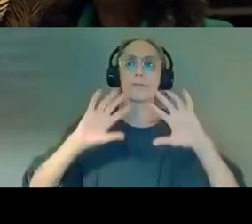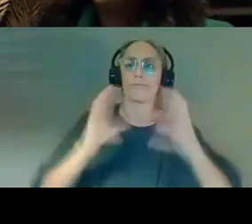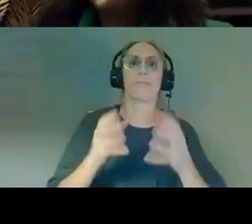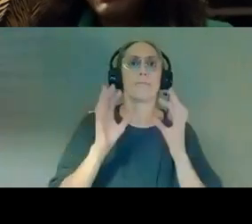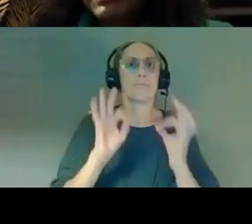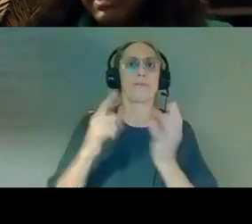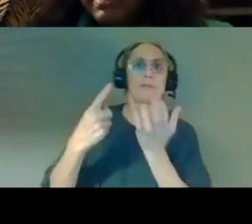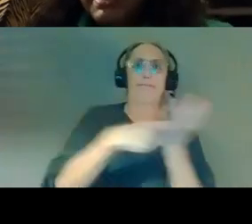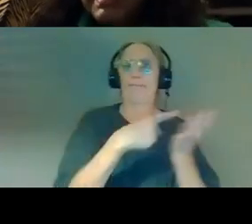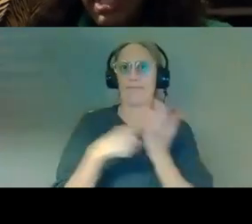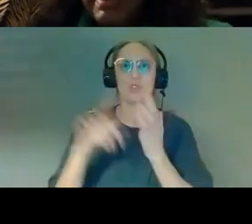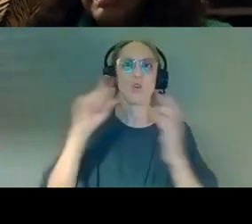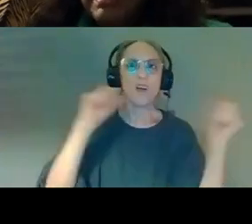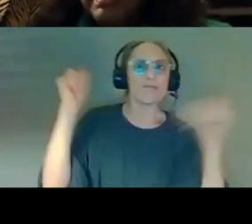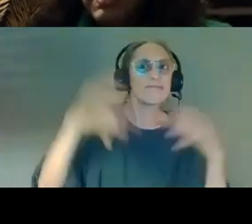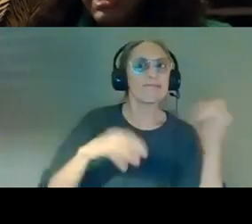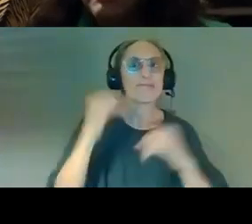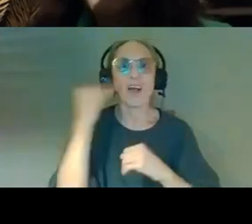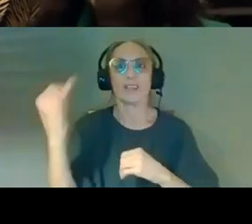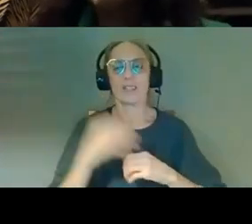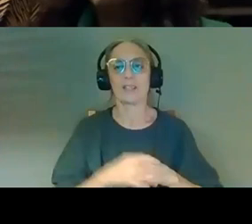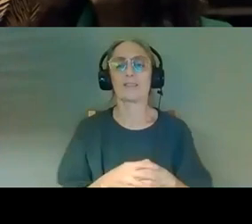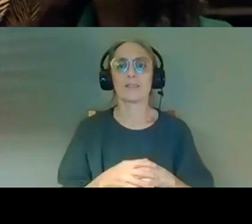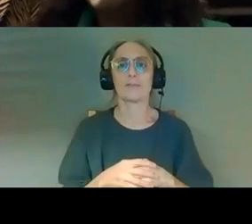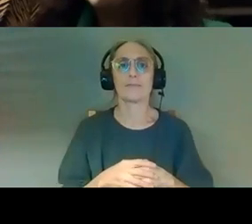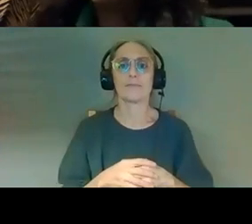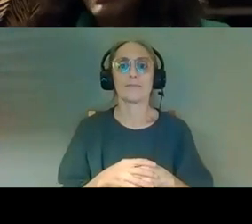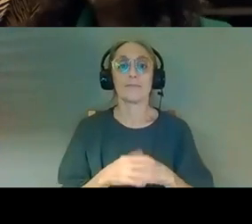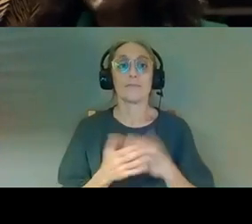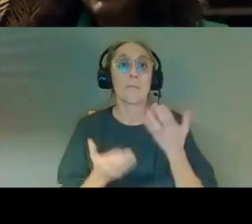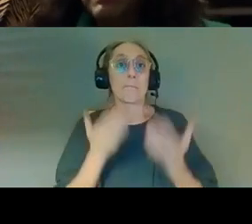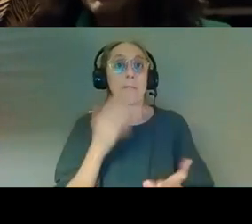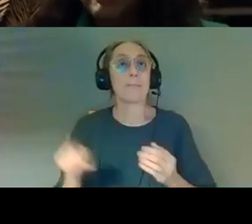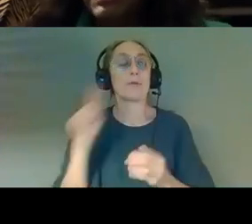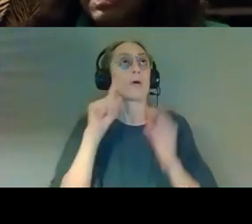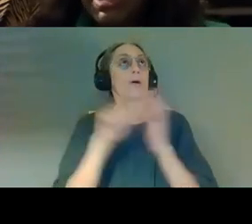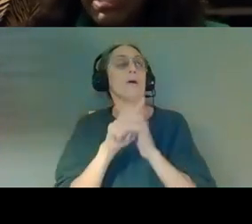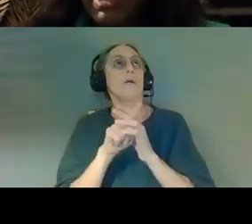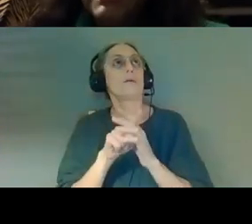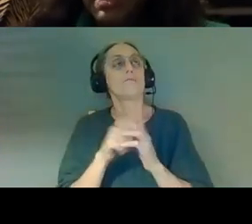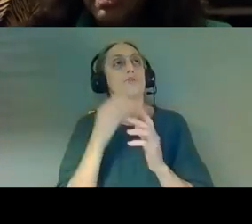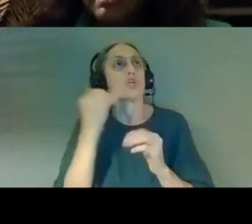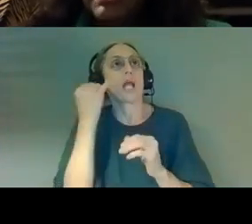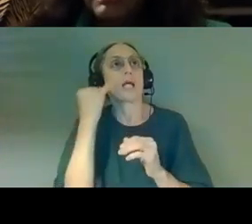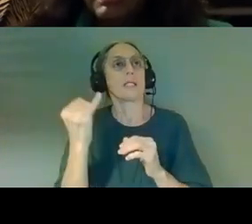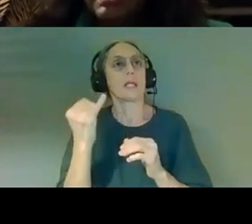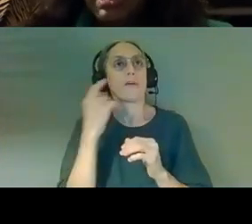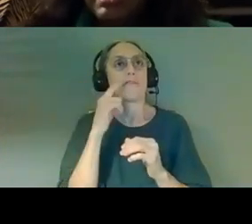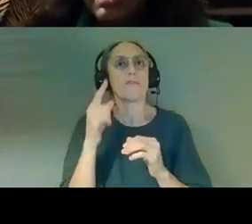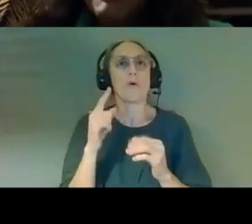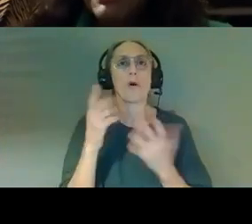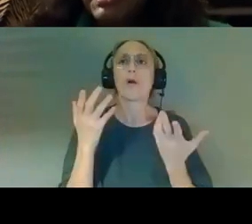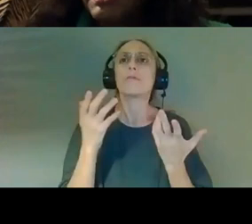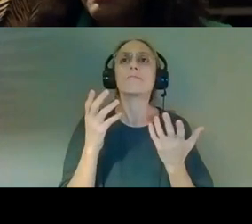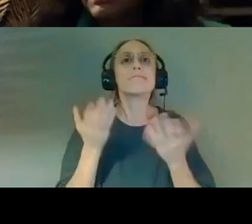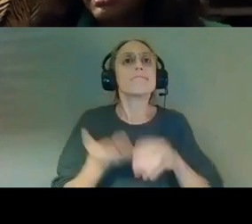If you have any ideas on how to, what needs to happen in order to bridge that gap, then